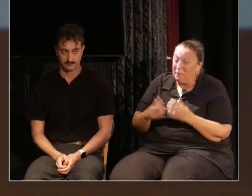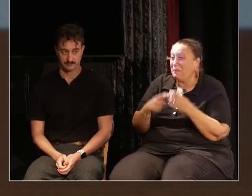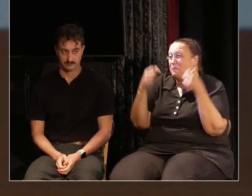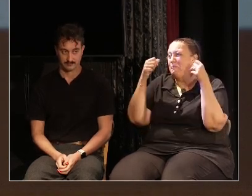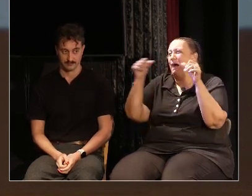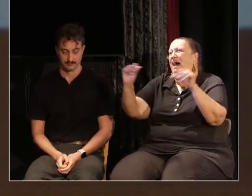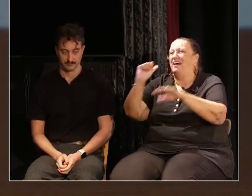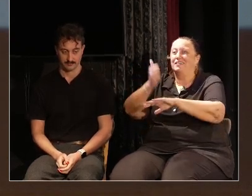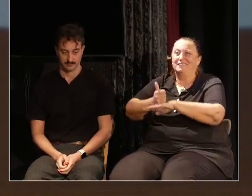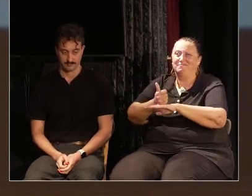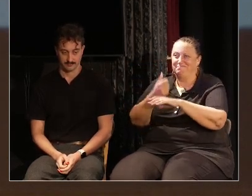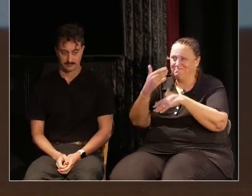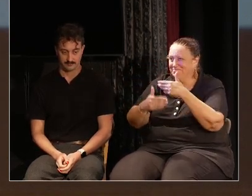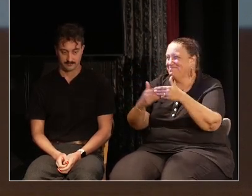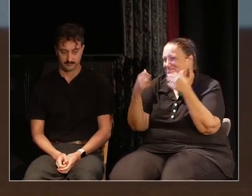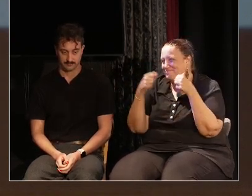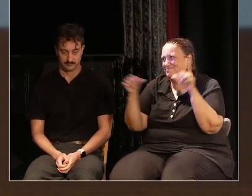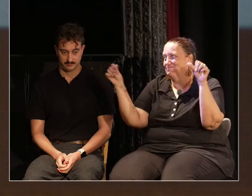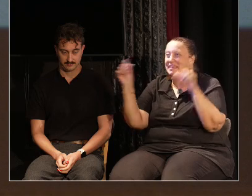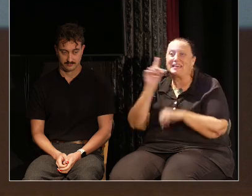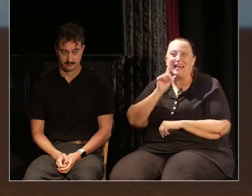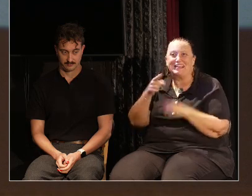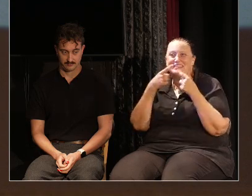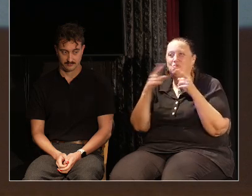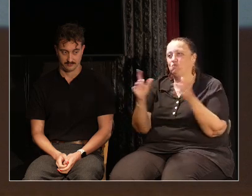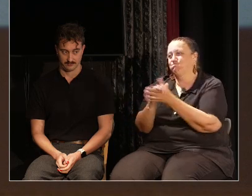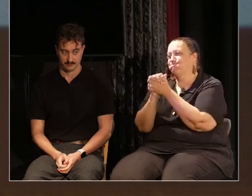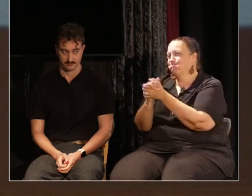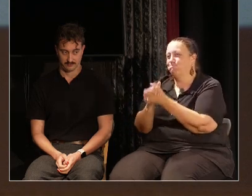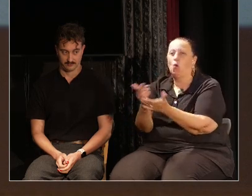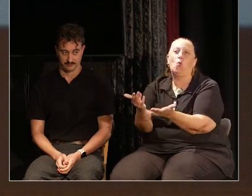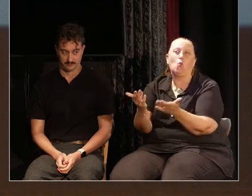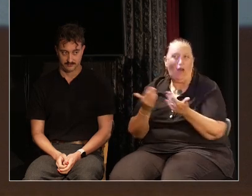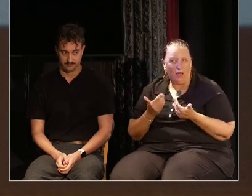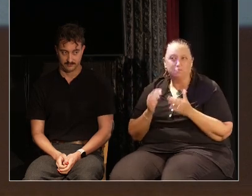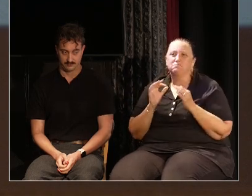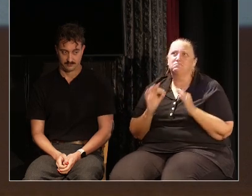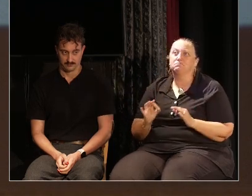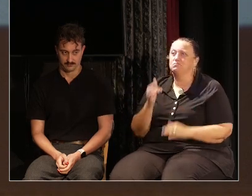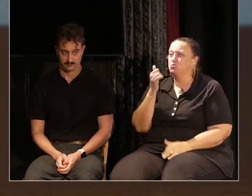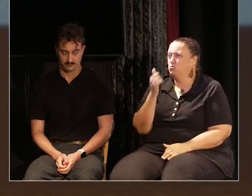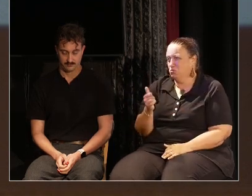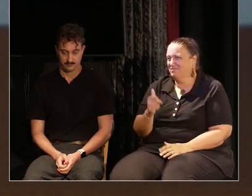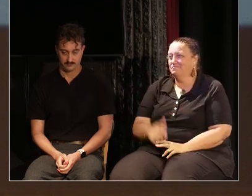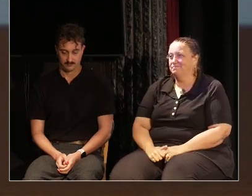they've been able to make this progress that they have done, and the announcement yesterday, really, really welcome as well. Really, really good move.